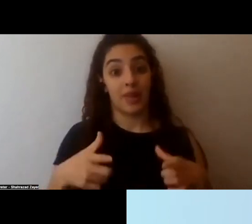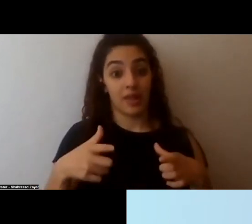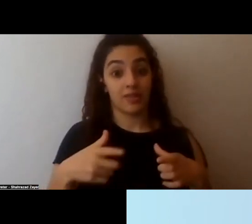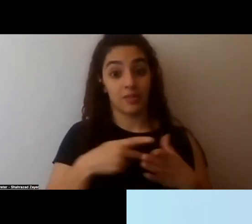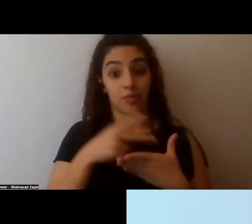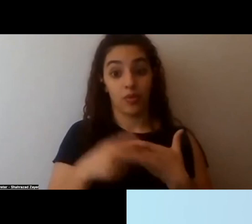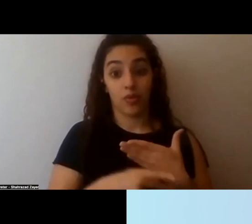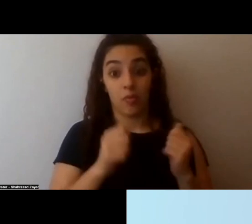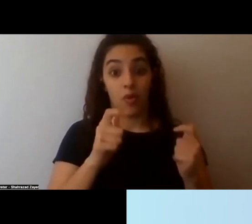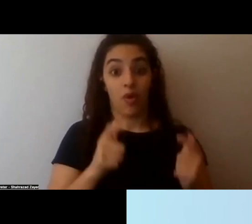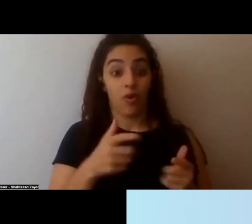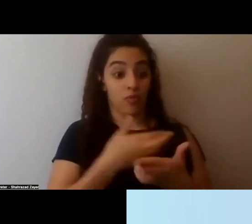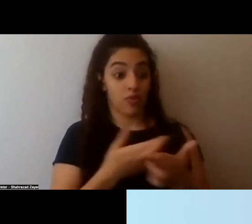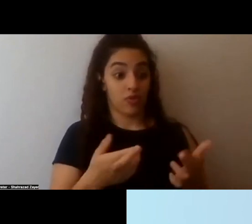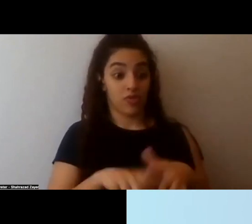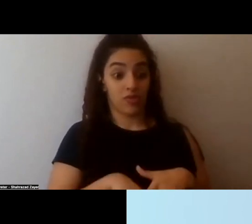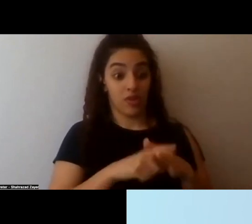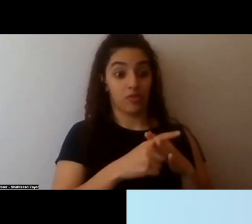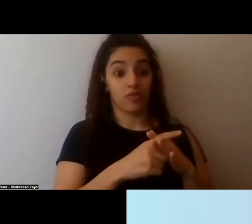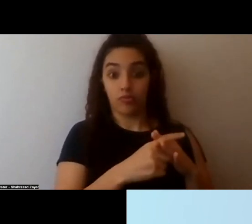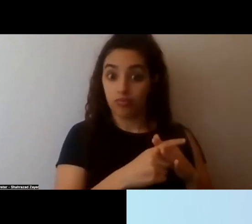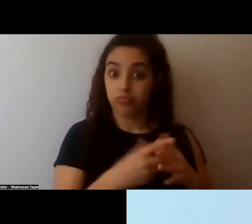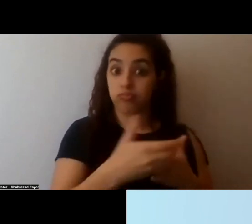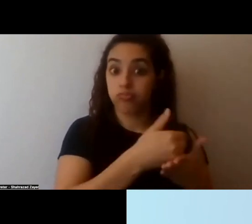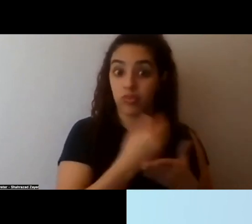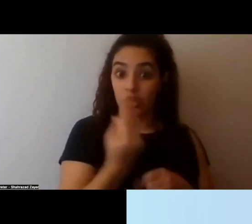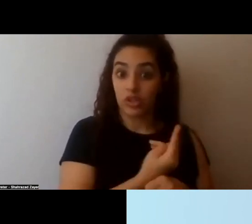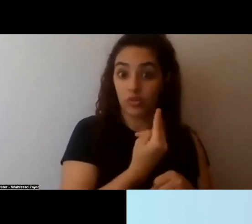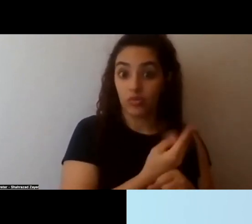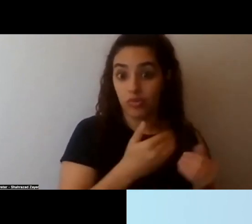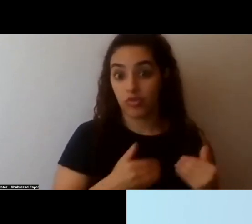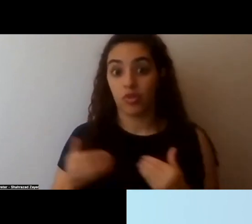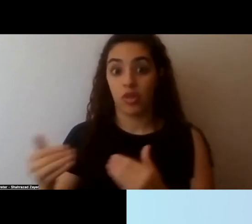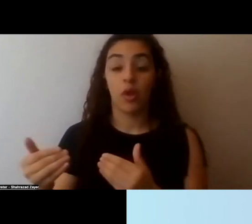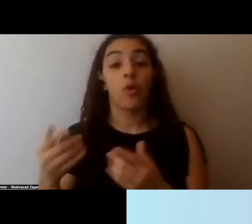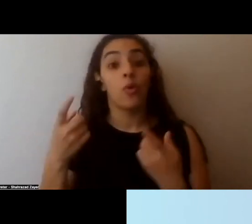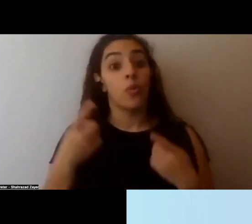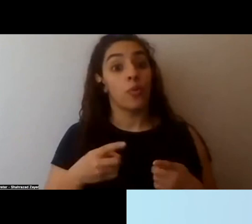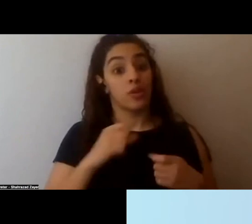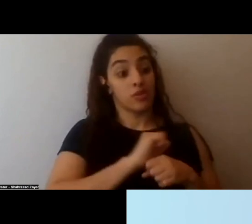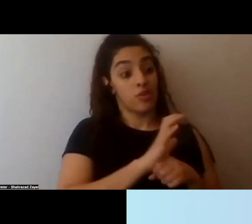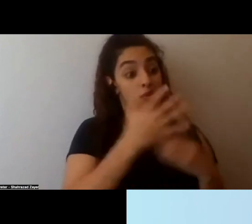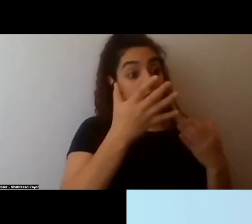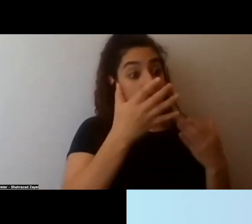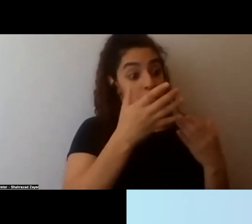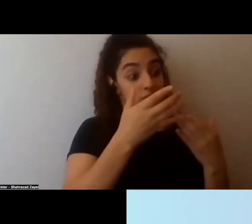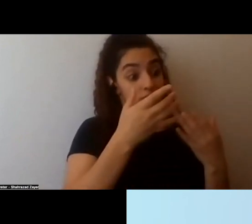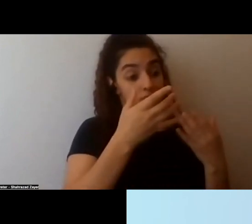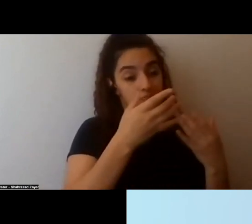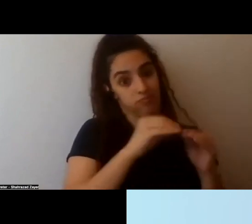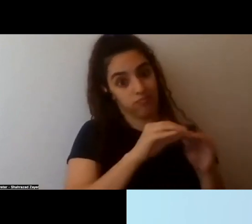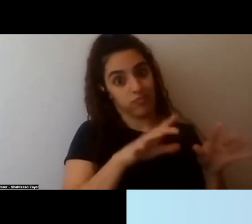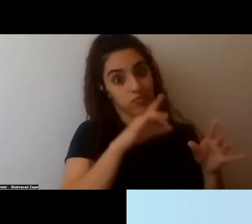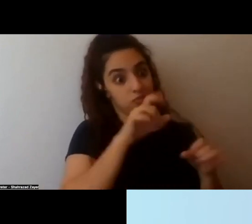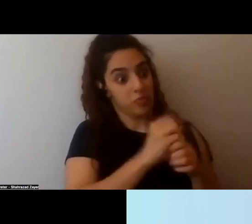out, as we leave the COVID era, one hopes, or at least partially leaves it, where do you see the long-term